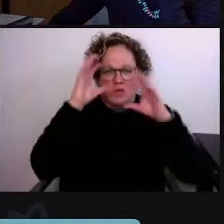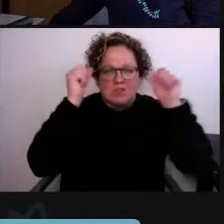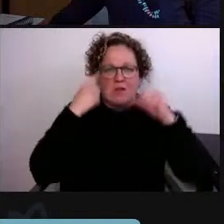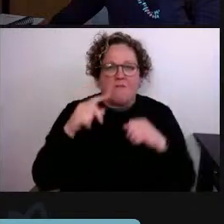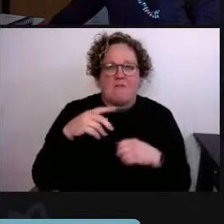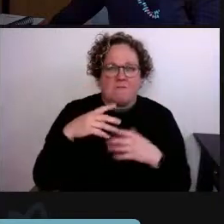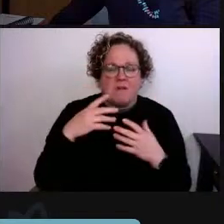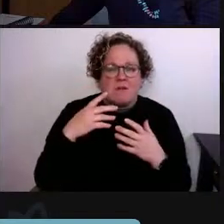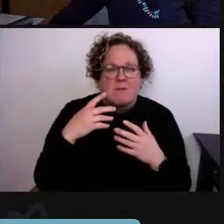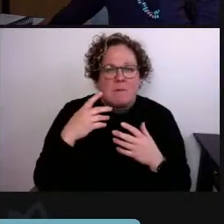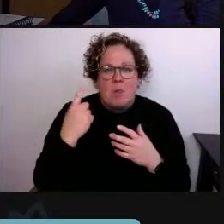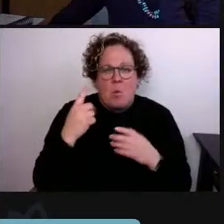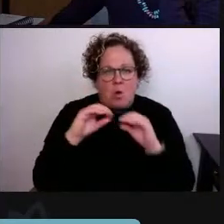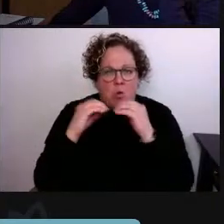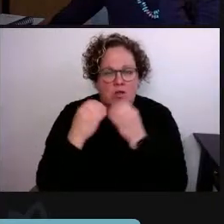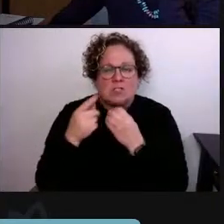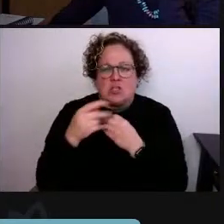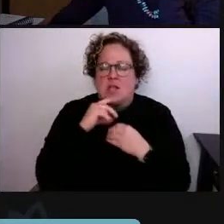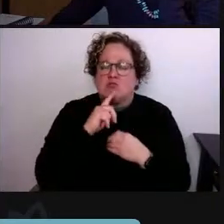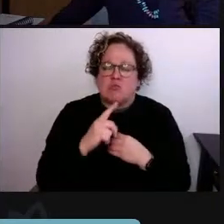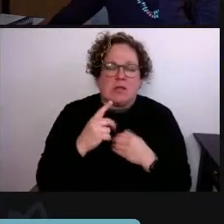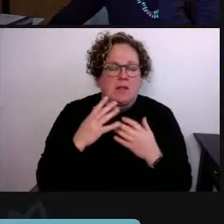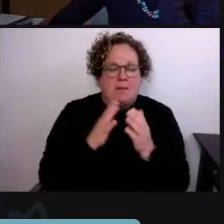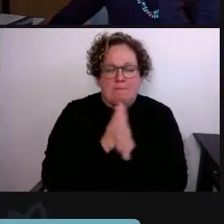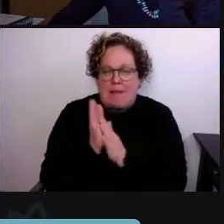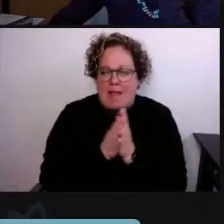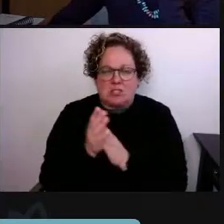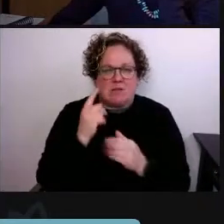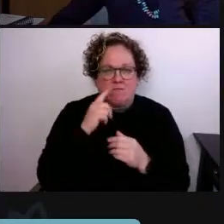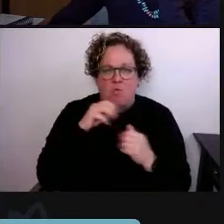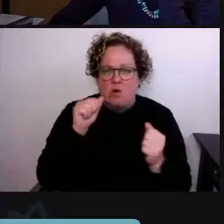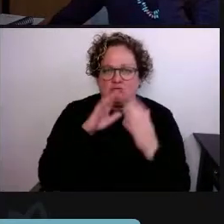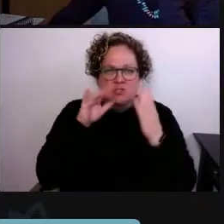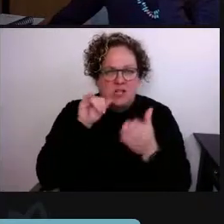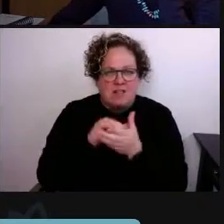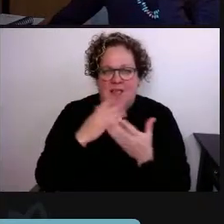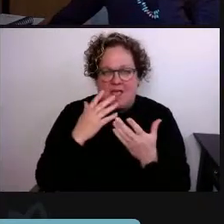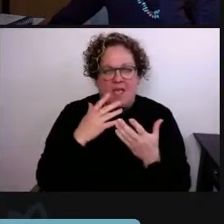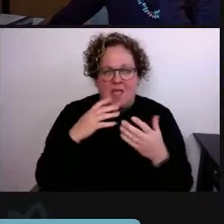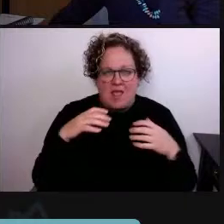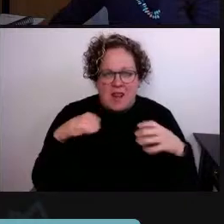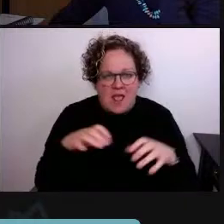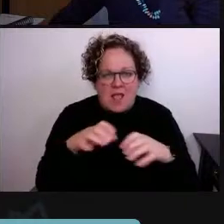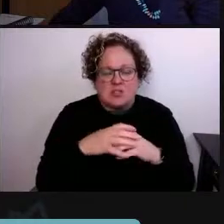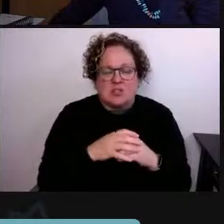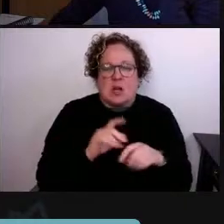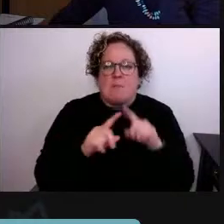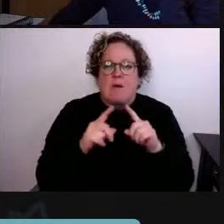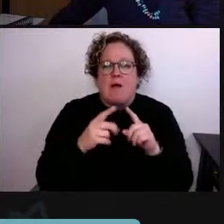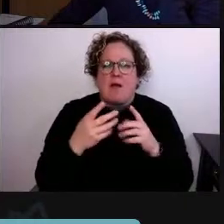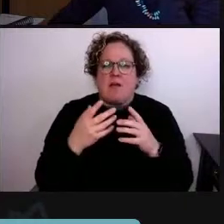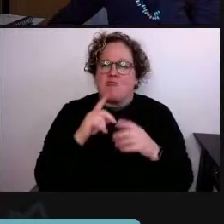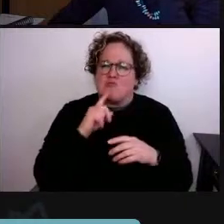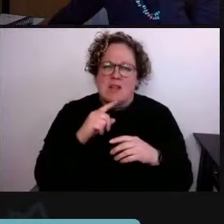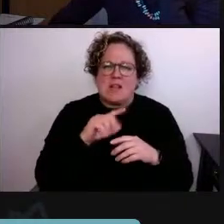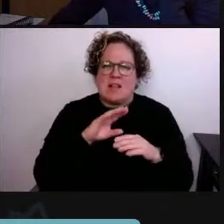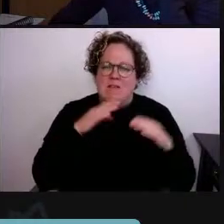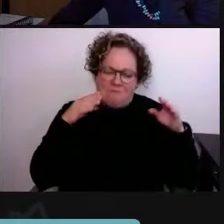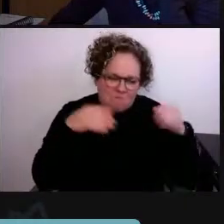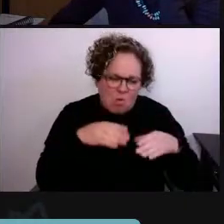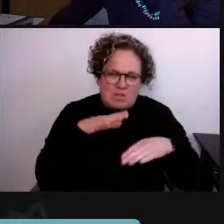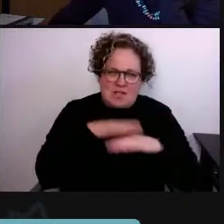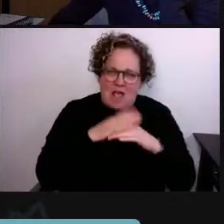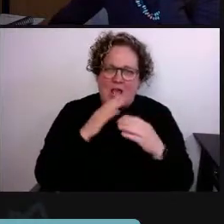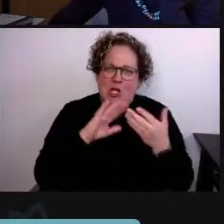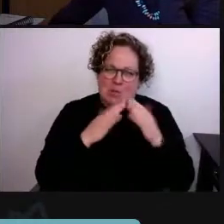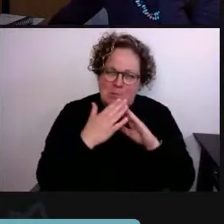real passion for addressing this issue head on. But getting back to the roots of community organizing, you know, it is the